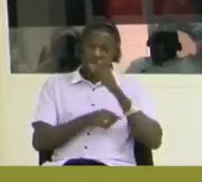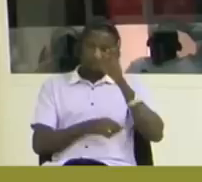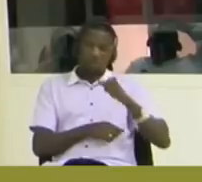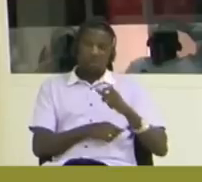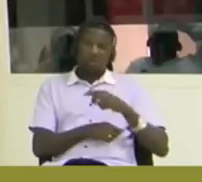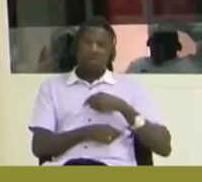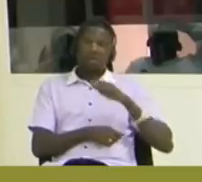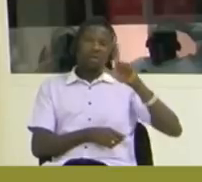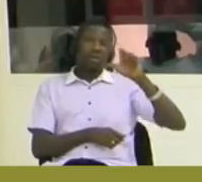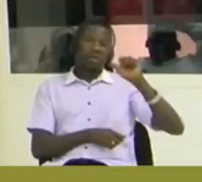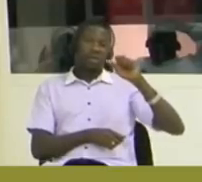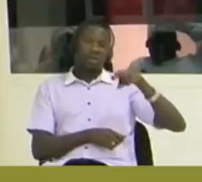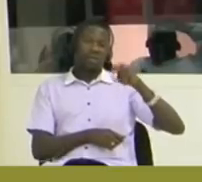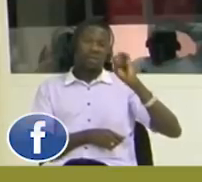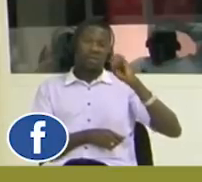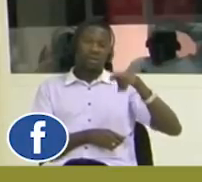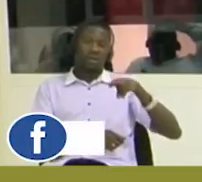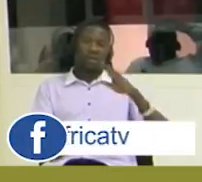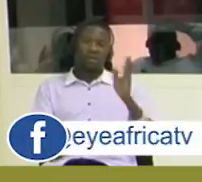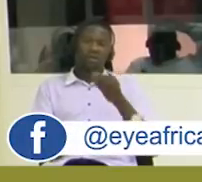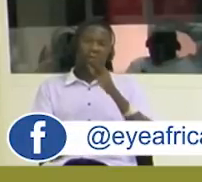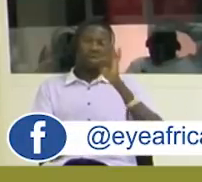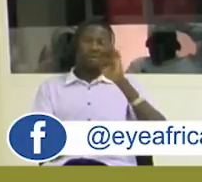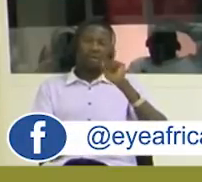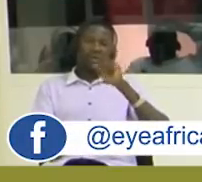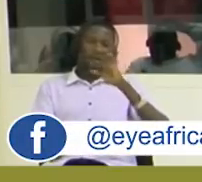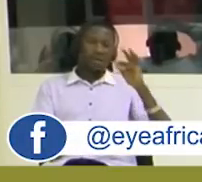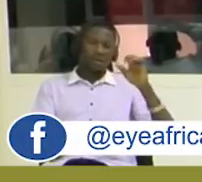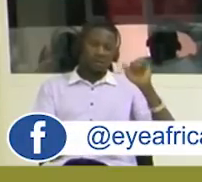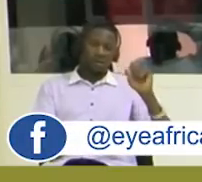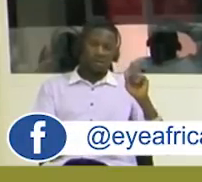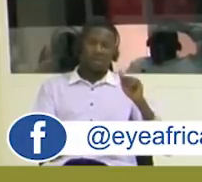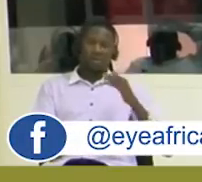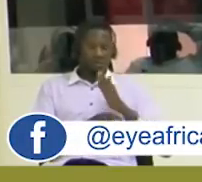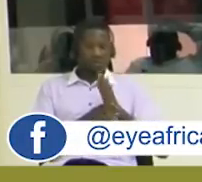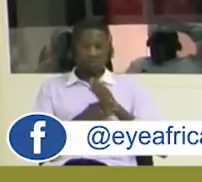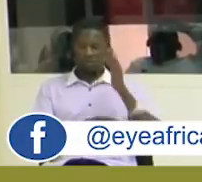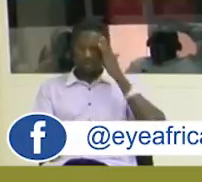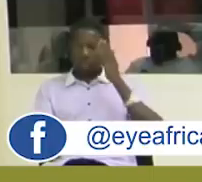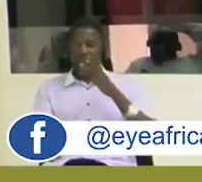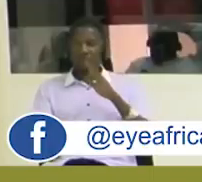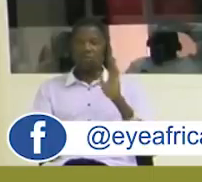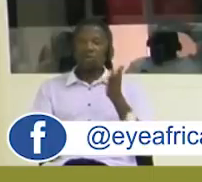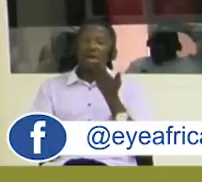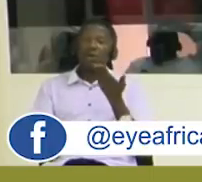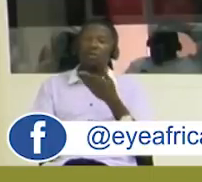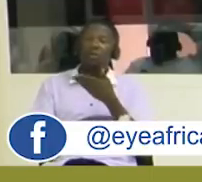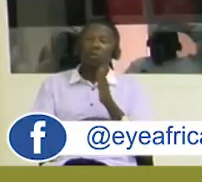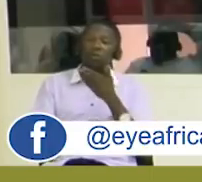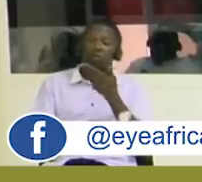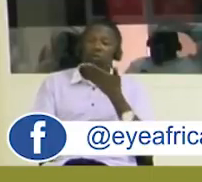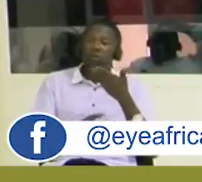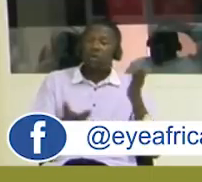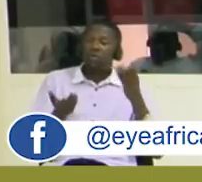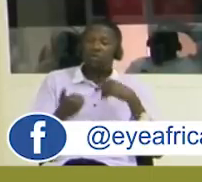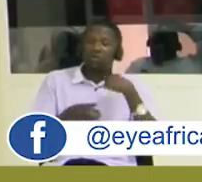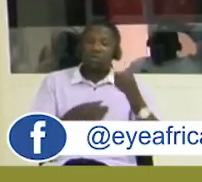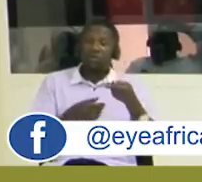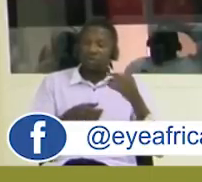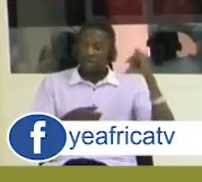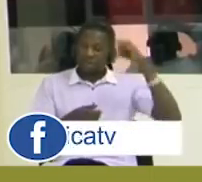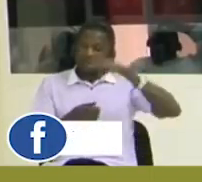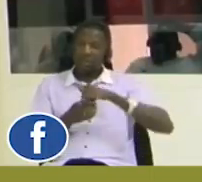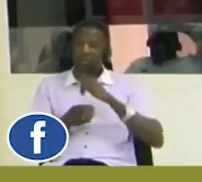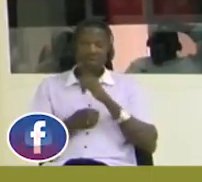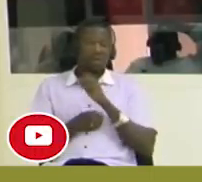sir. And Lamin Fati would obviously know where you went from the airport. This was not any other day. This was a day when